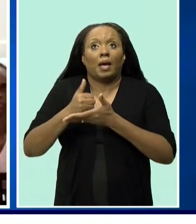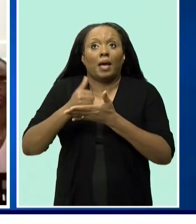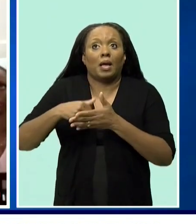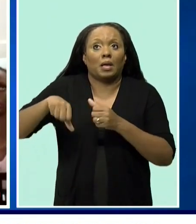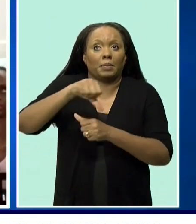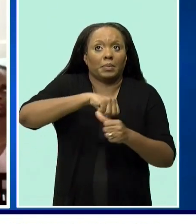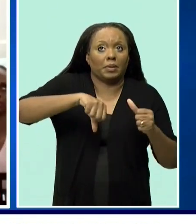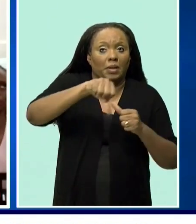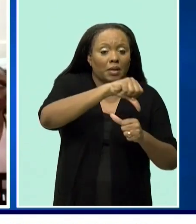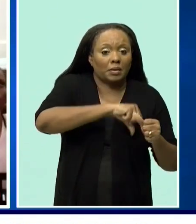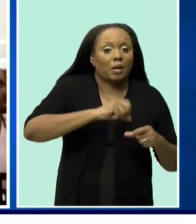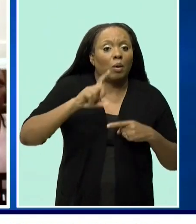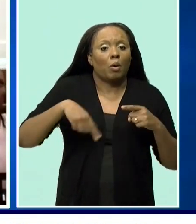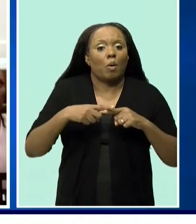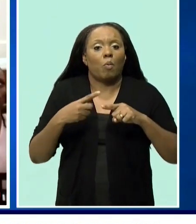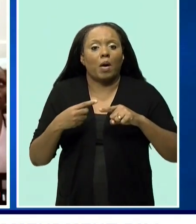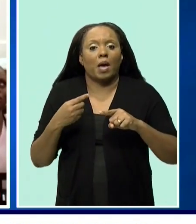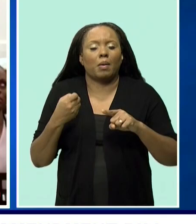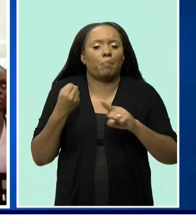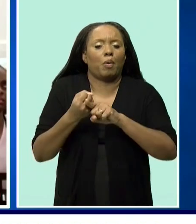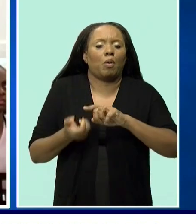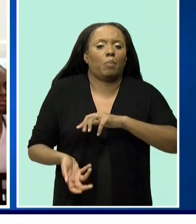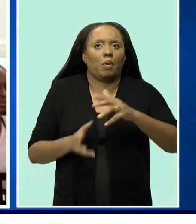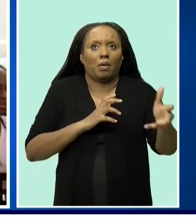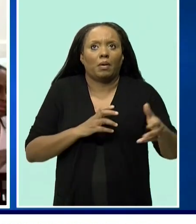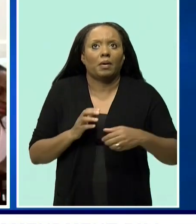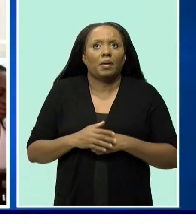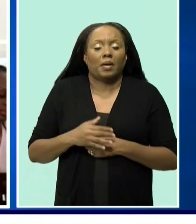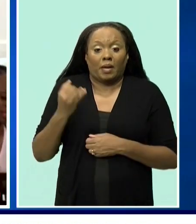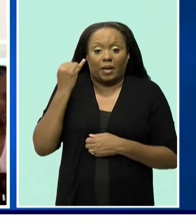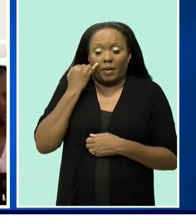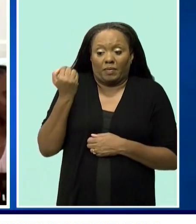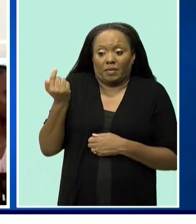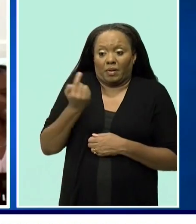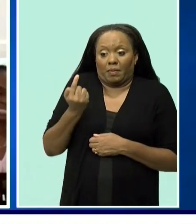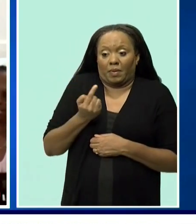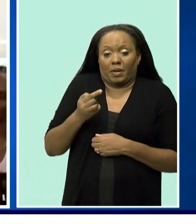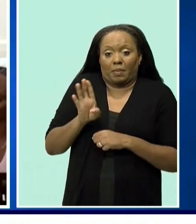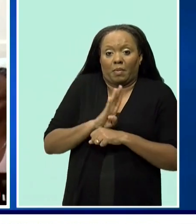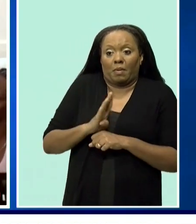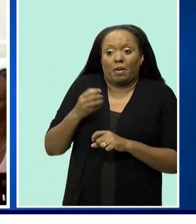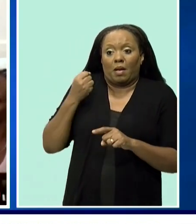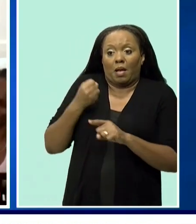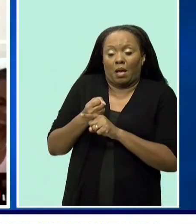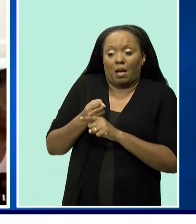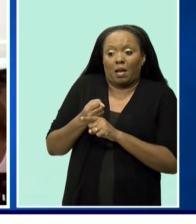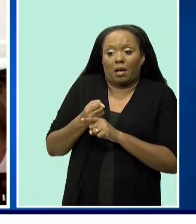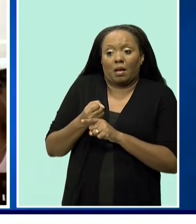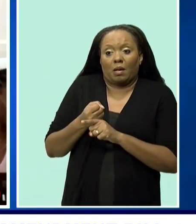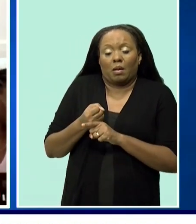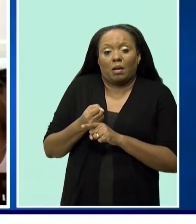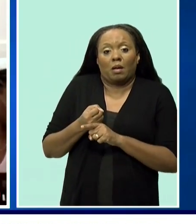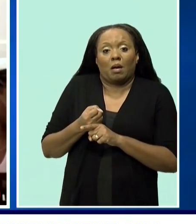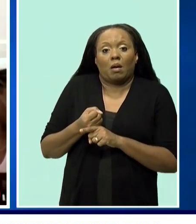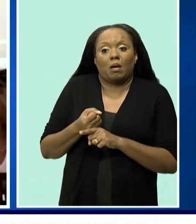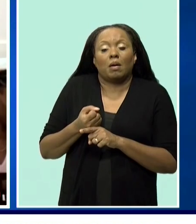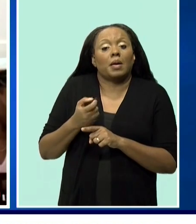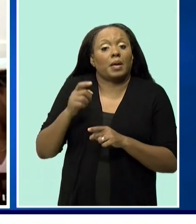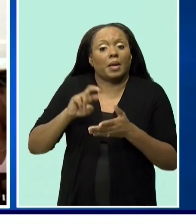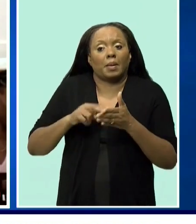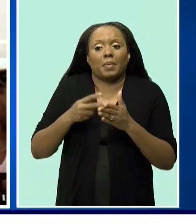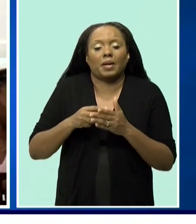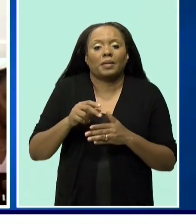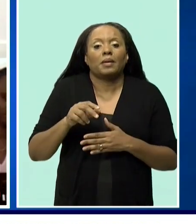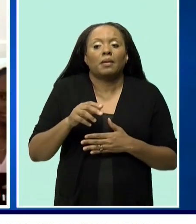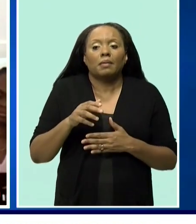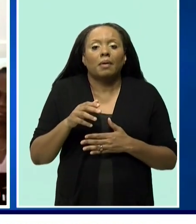of crises. Because if everyone in Barbados is impacted, we certainly cannot help each other. But I think that this